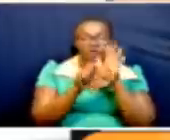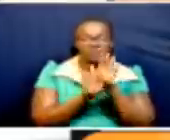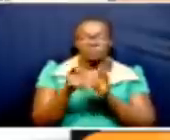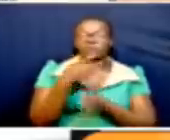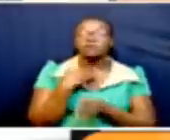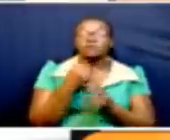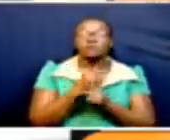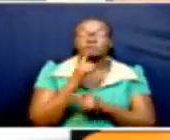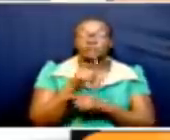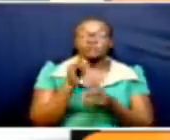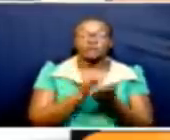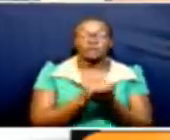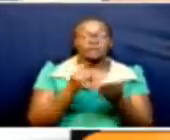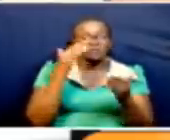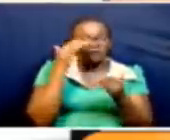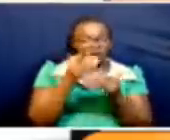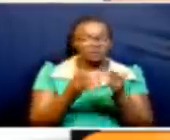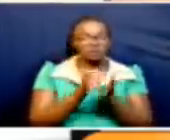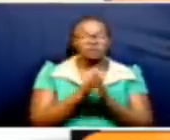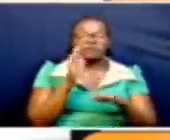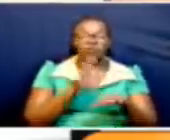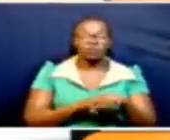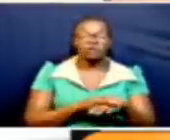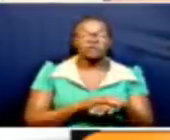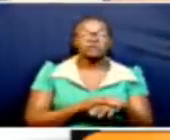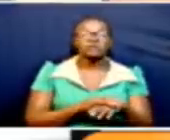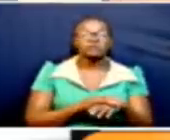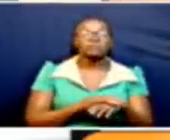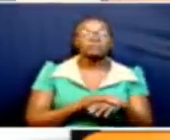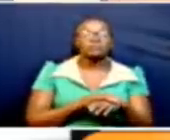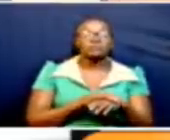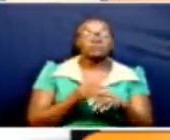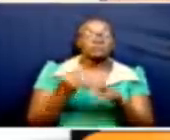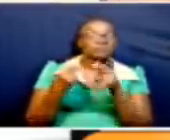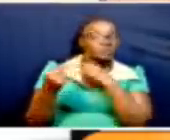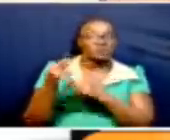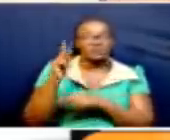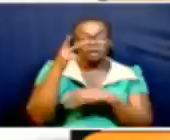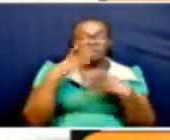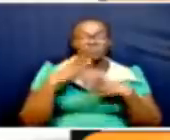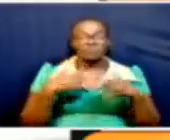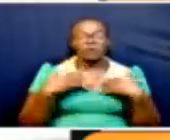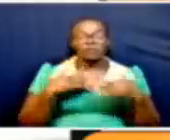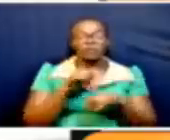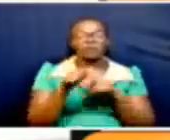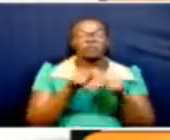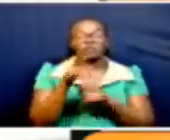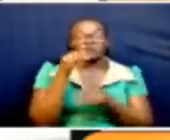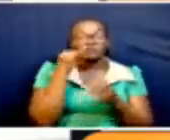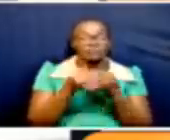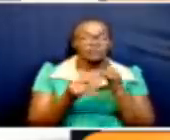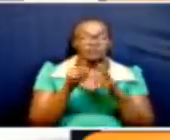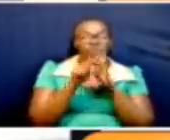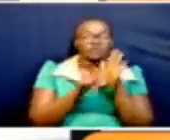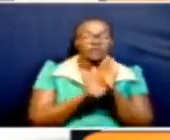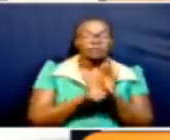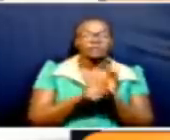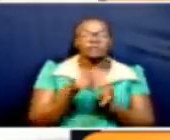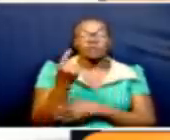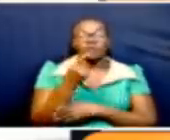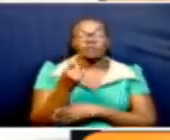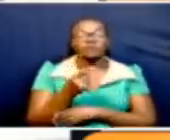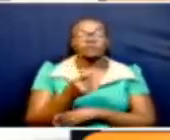make sure that he will end with a good legacy, making sure that Kenyans will be happy about his final term. It's just to stamp the